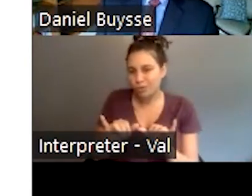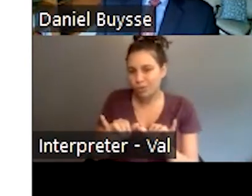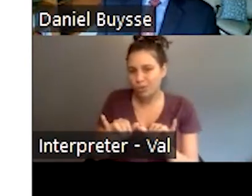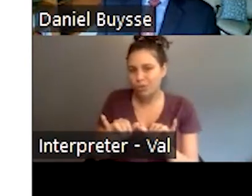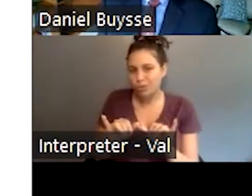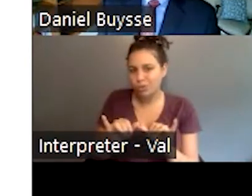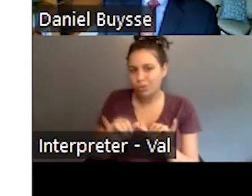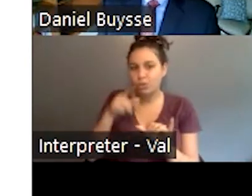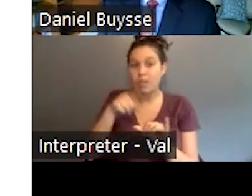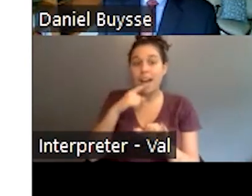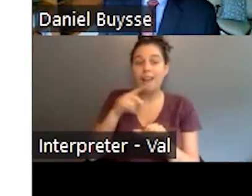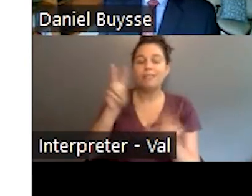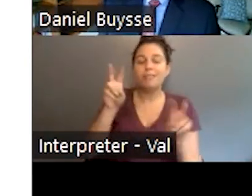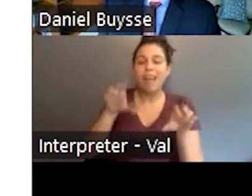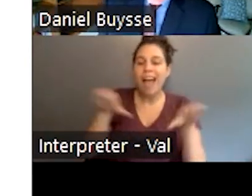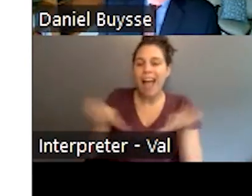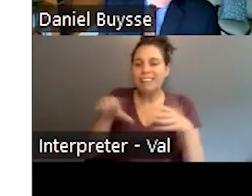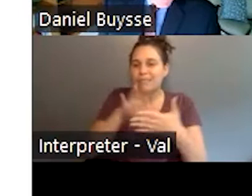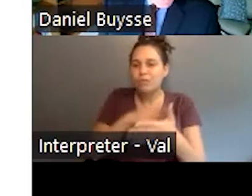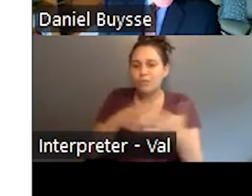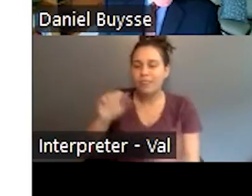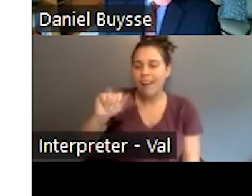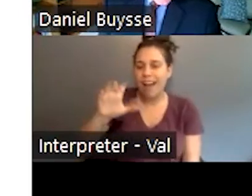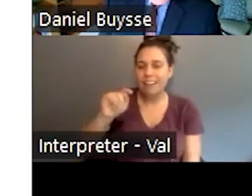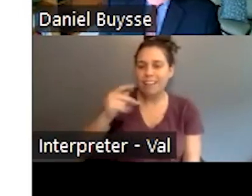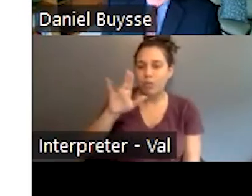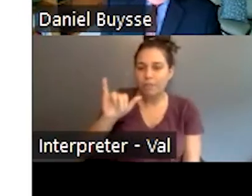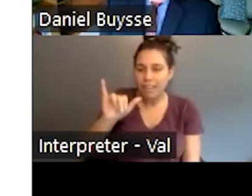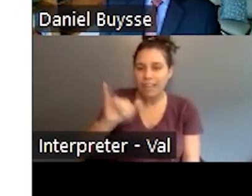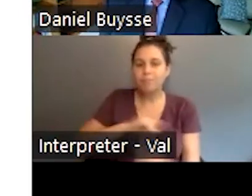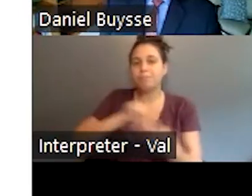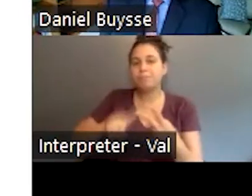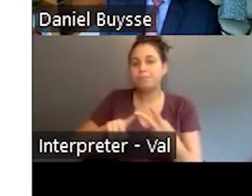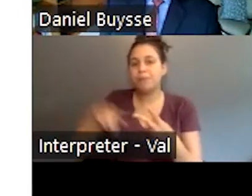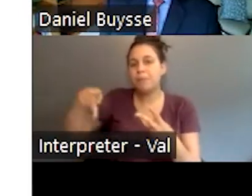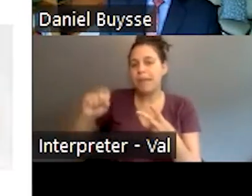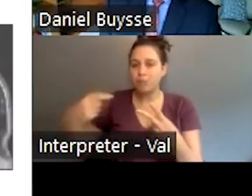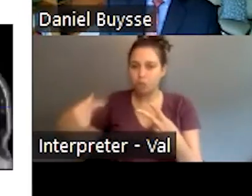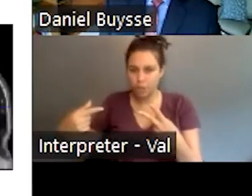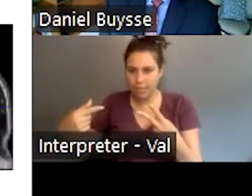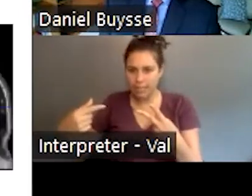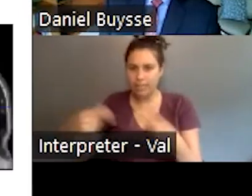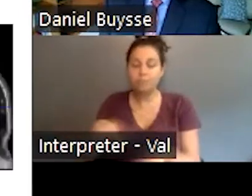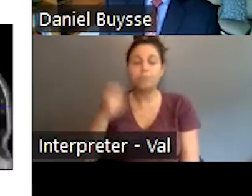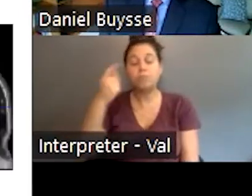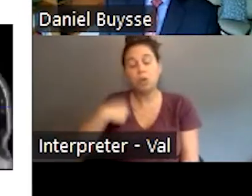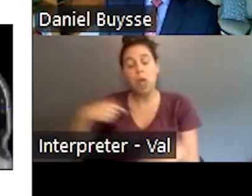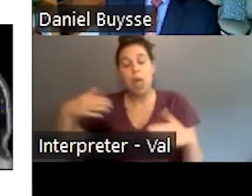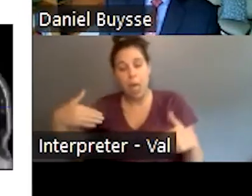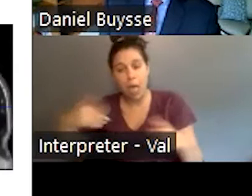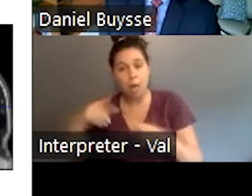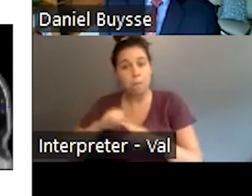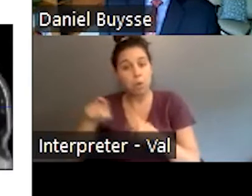even physiologic measures such as polysomnography. Although we haven't done it yet, one can imagine that you could